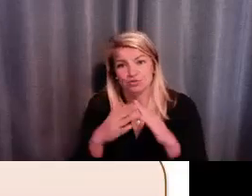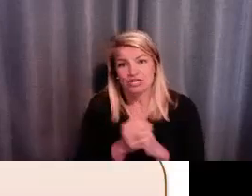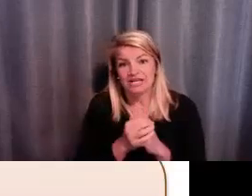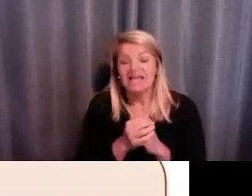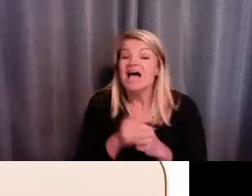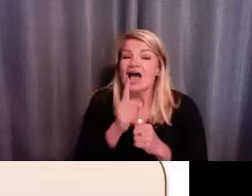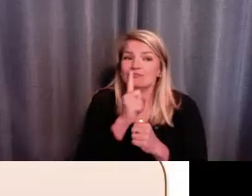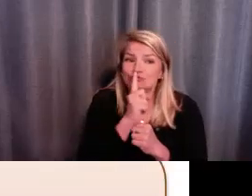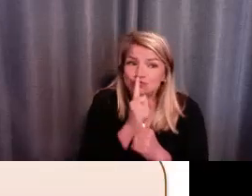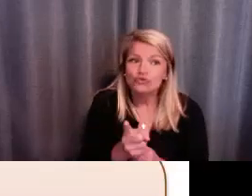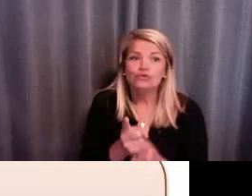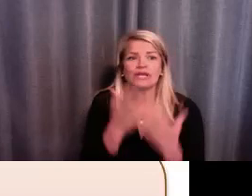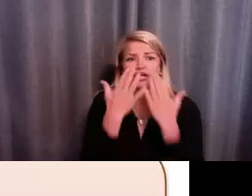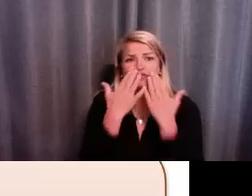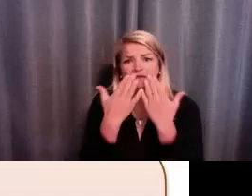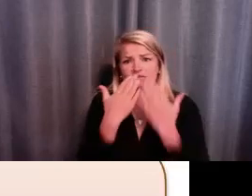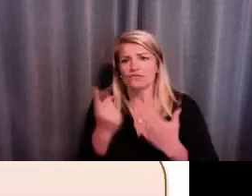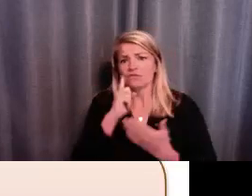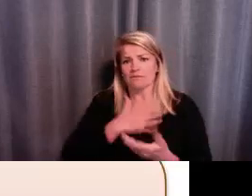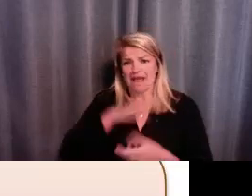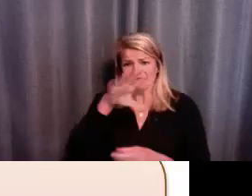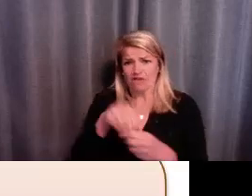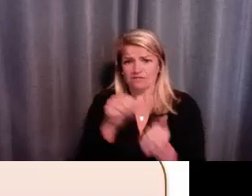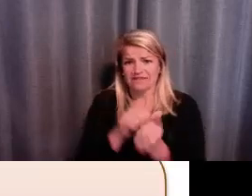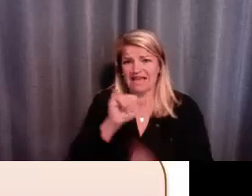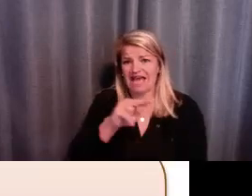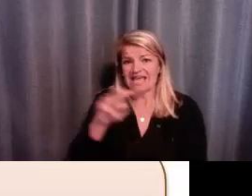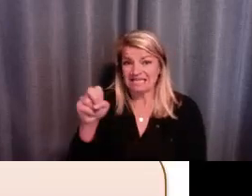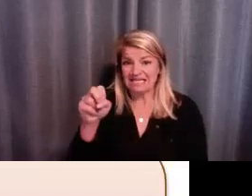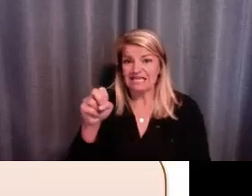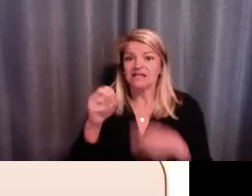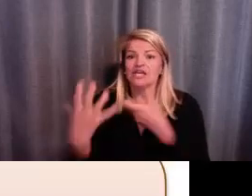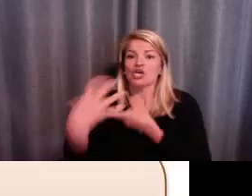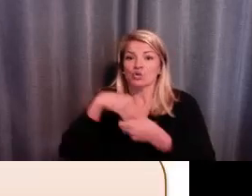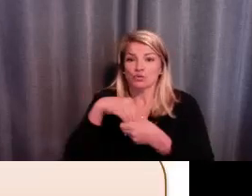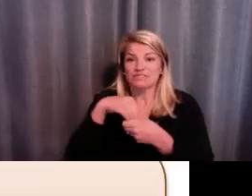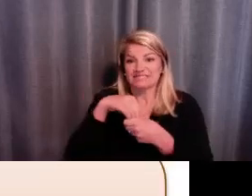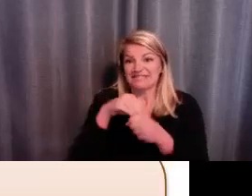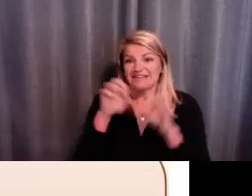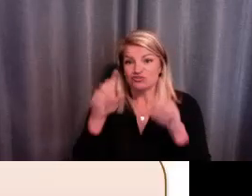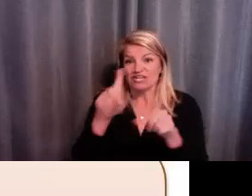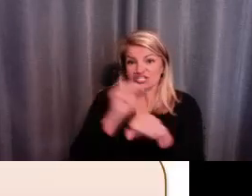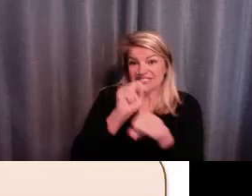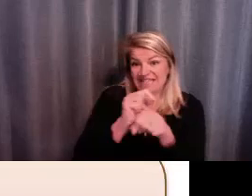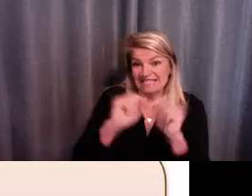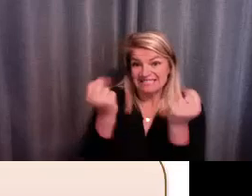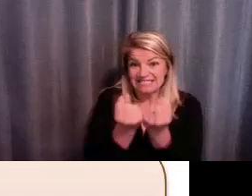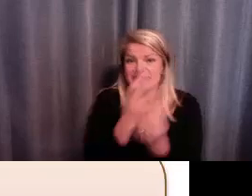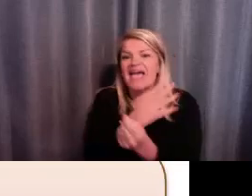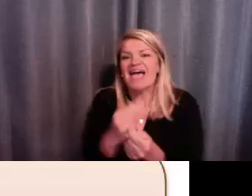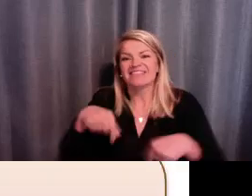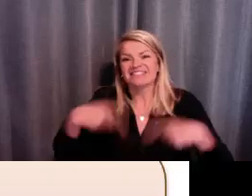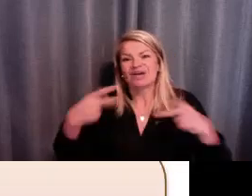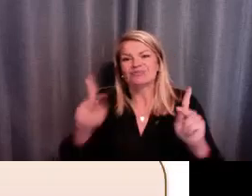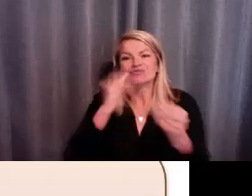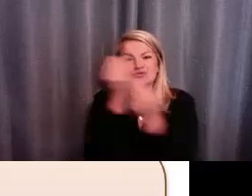truly grateful in my involvement at the INEE Inclusive Education Task Team and the opportunity today to share with you a little